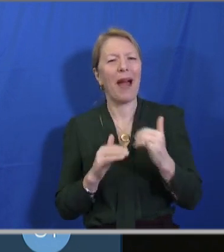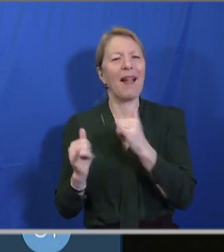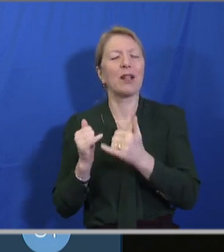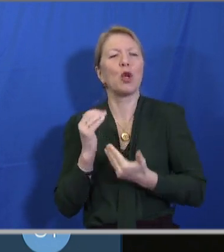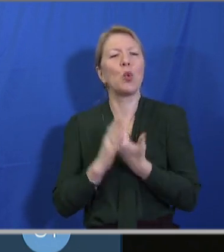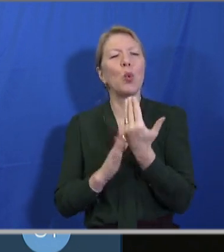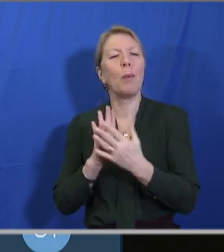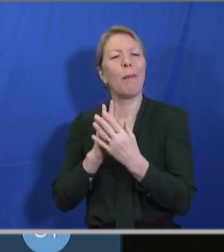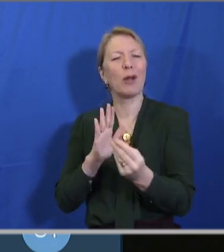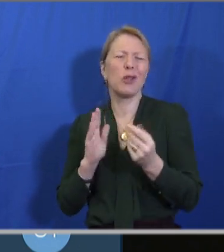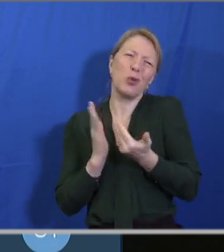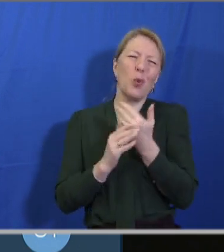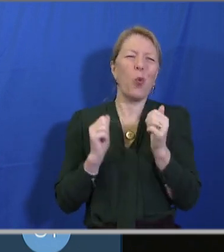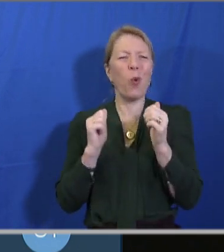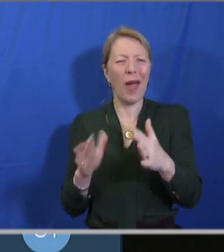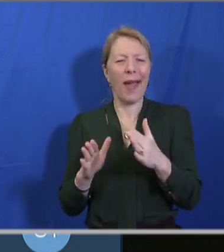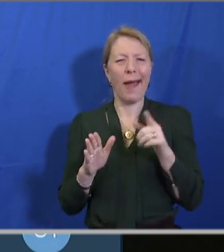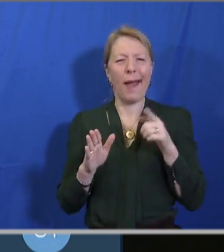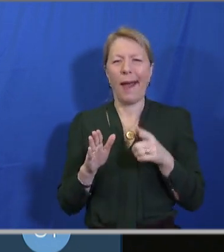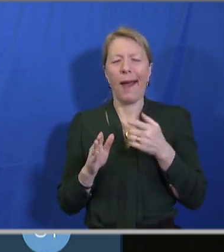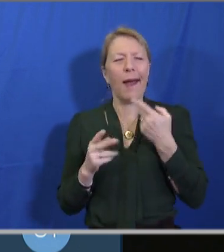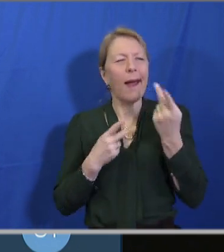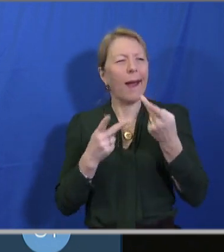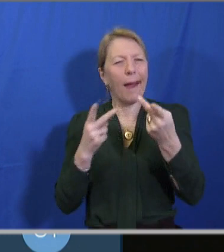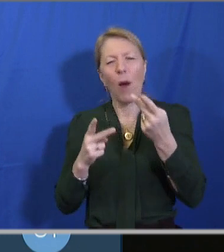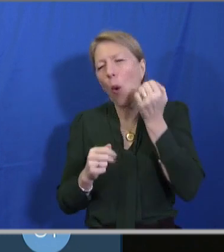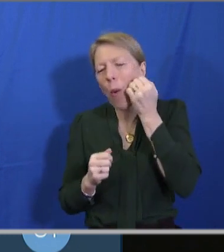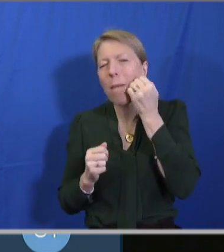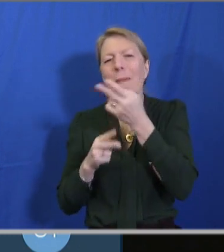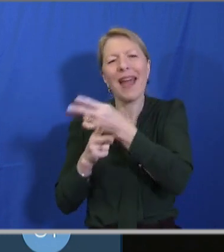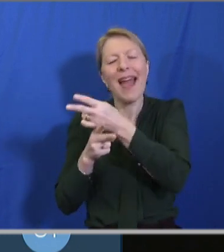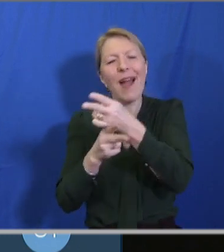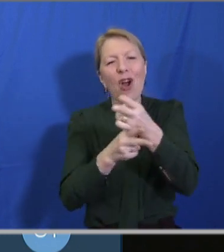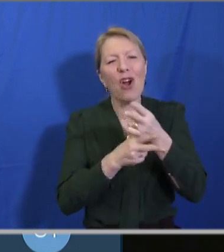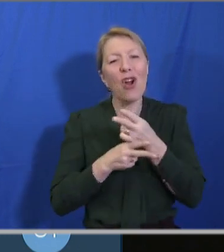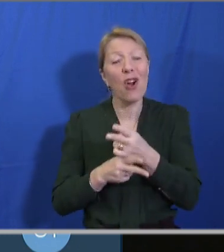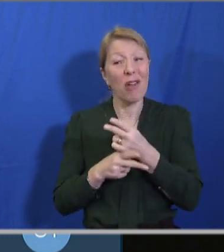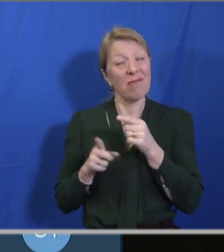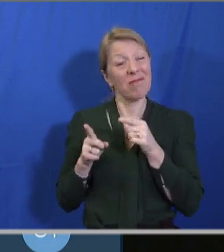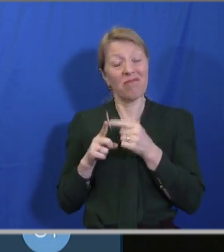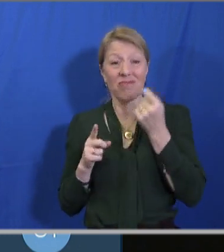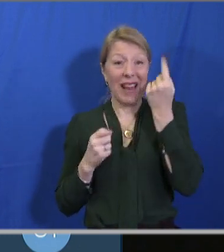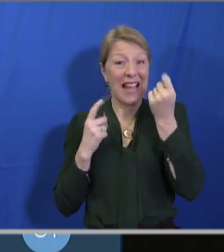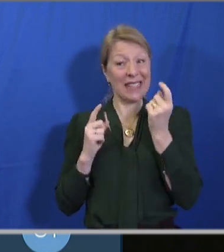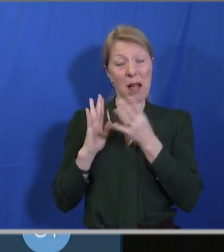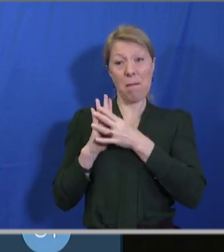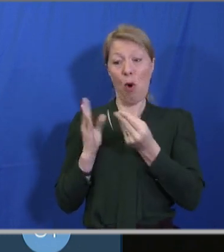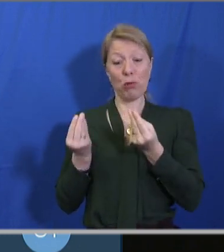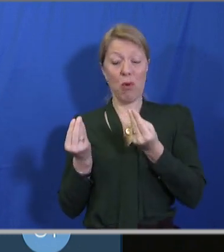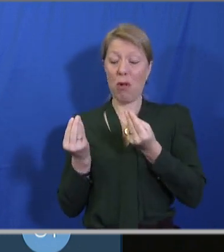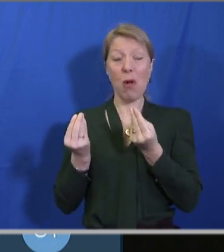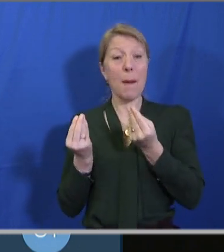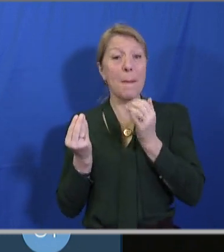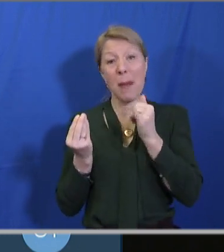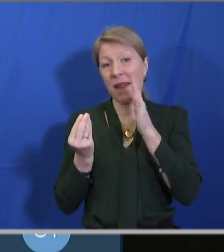care. And the South Eastern Trust model could potentially be adopted as a template or model for the region, depending on the outcome of that